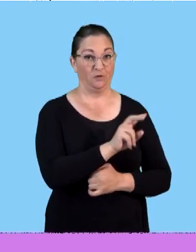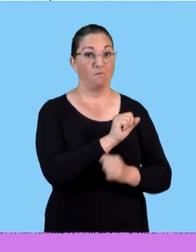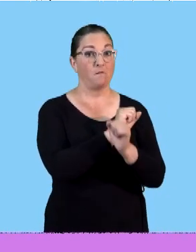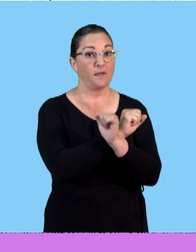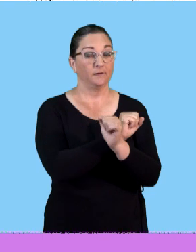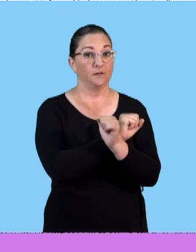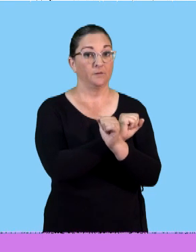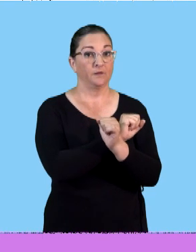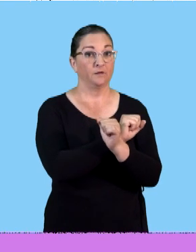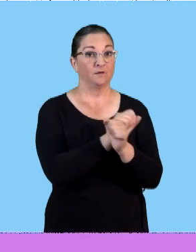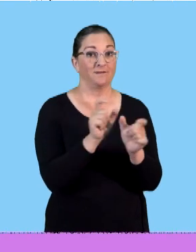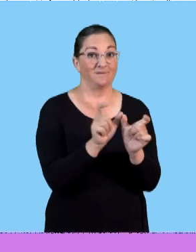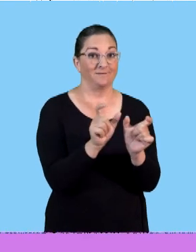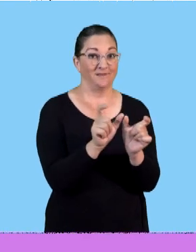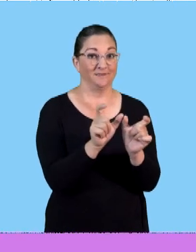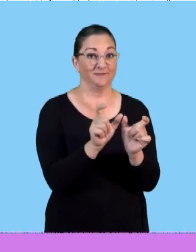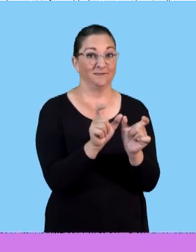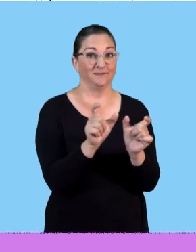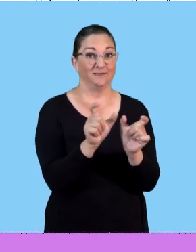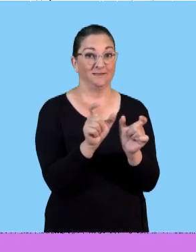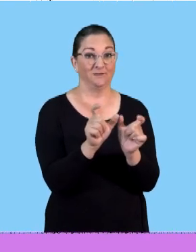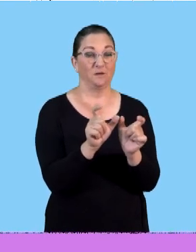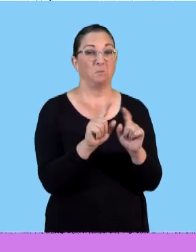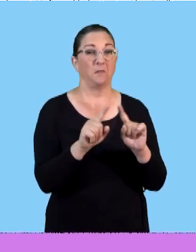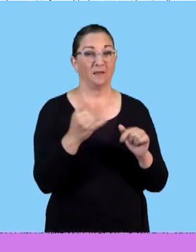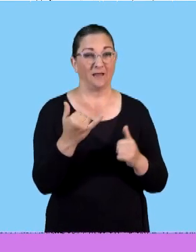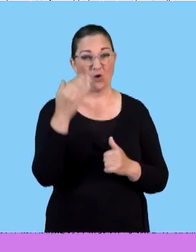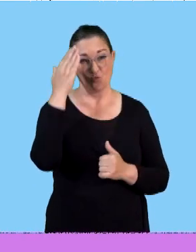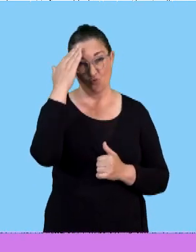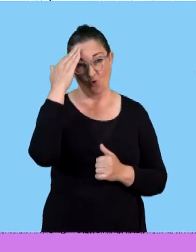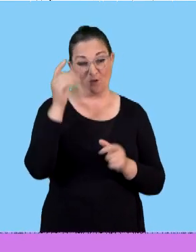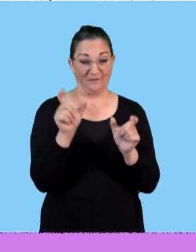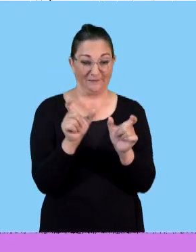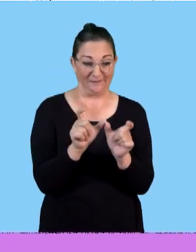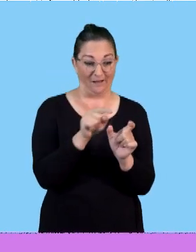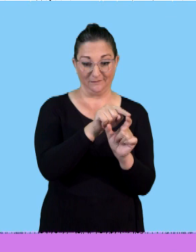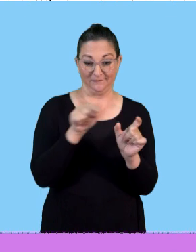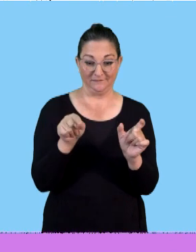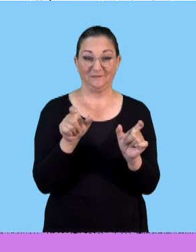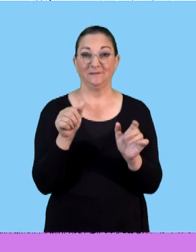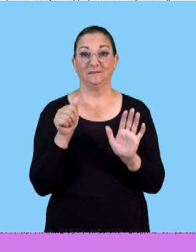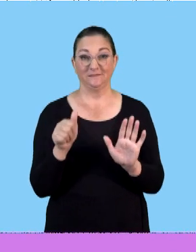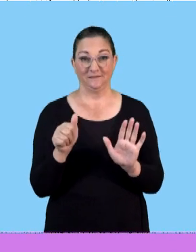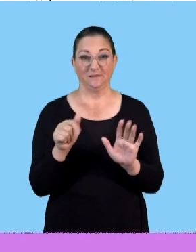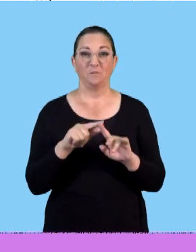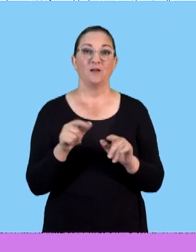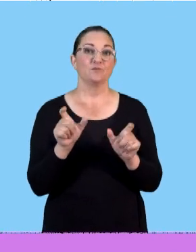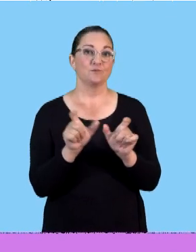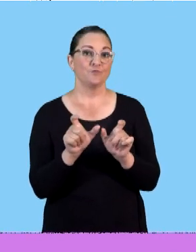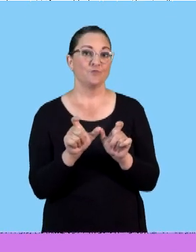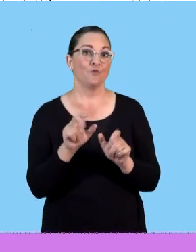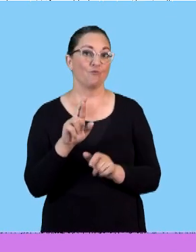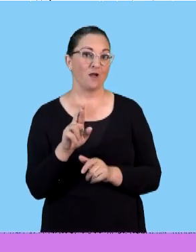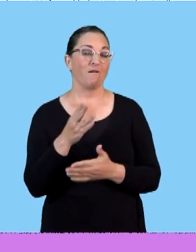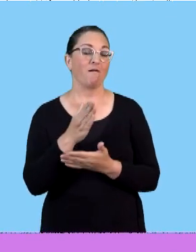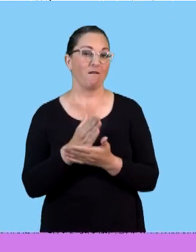3,142 multiplied by the radius. The radius, now please note, the diameter is 6. We know the